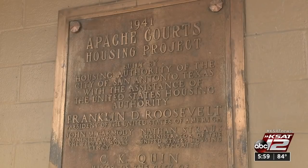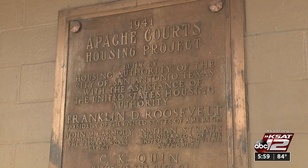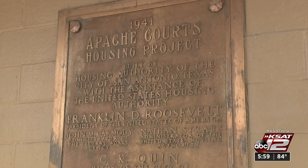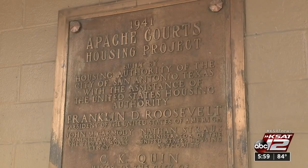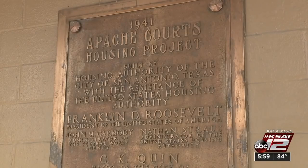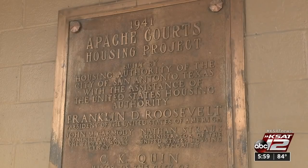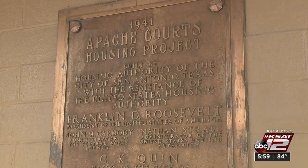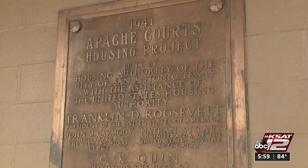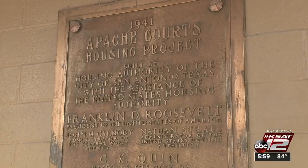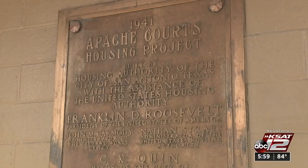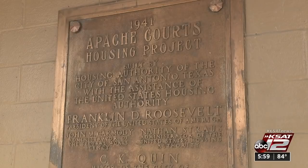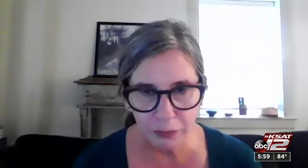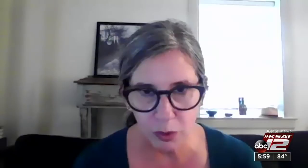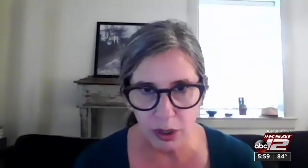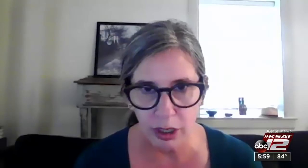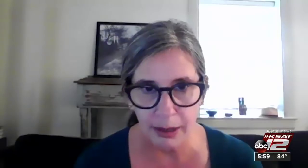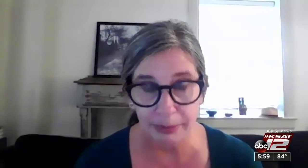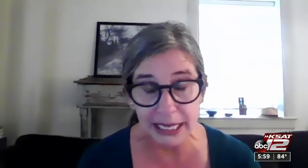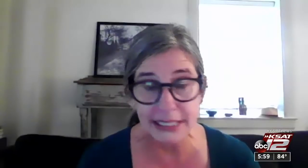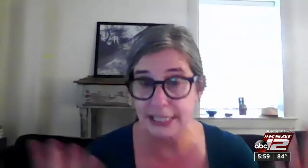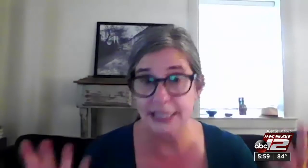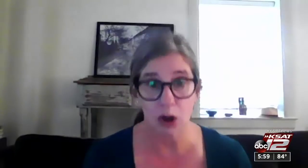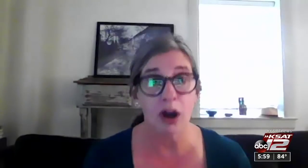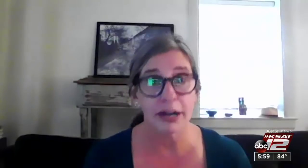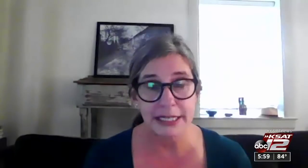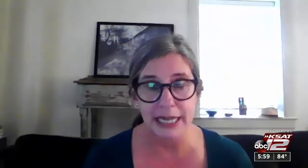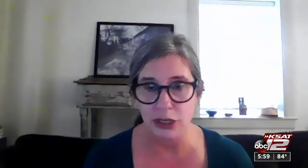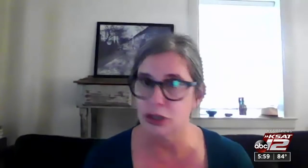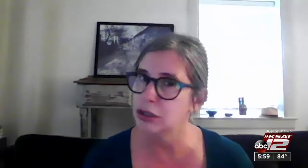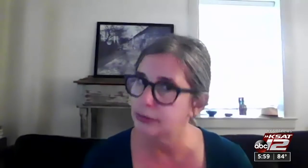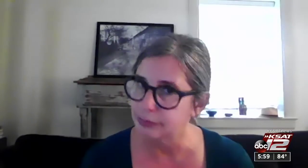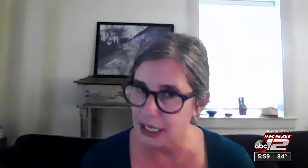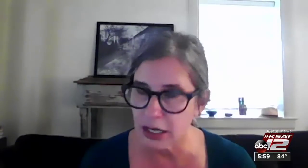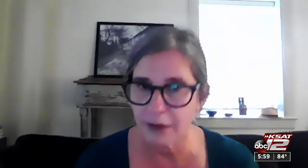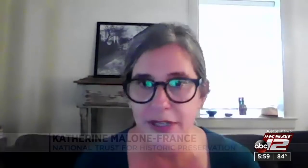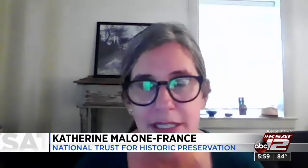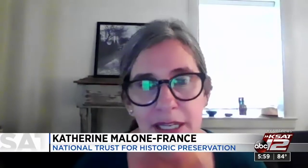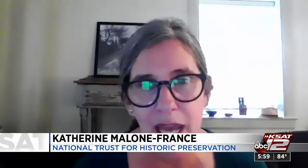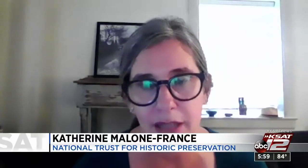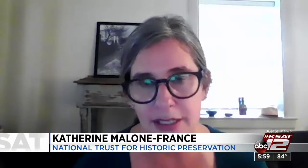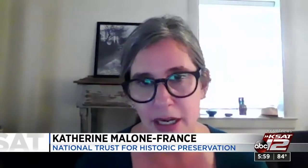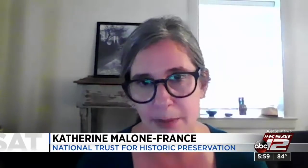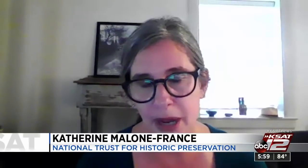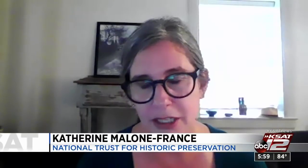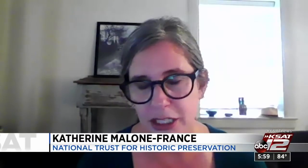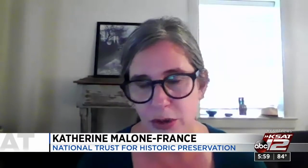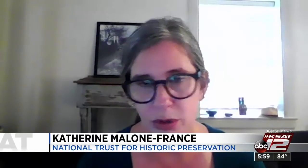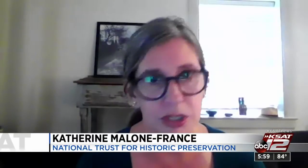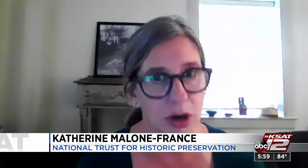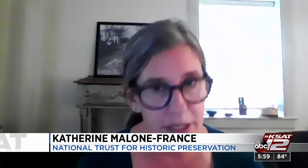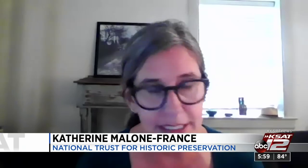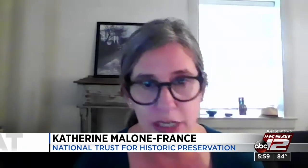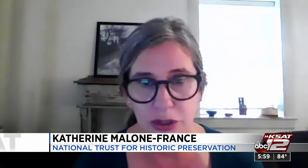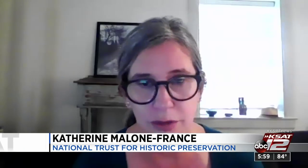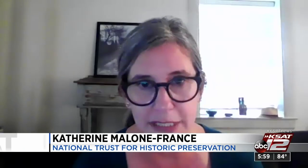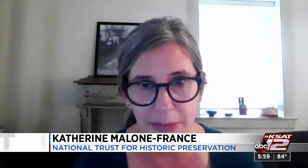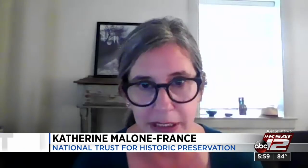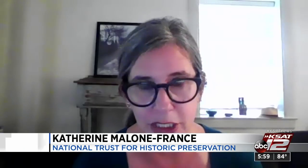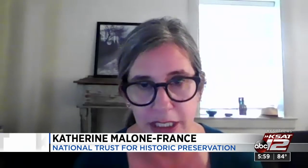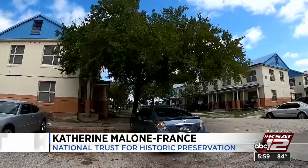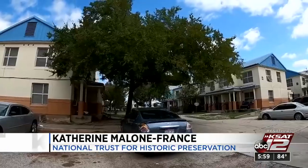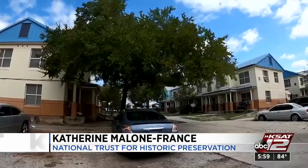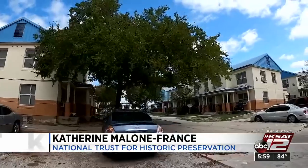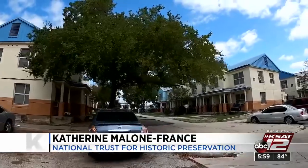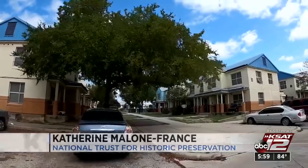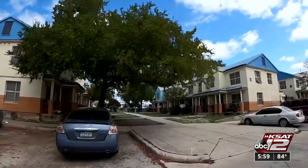distinction. We are looking for places that are endangered, and obviously the Allison Apache Courts are in danger of